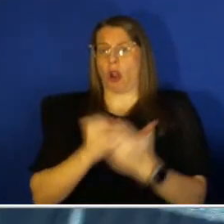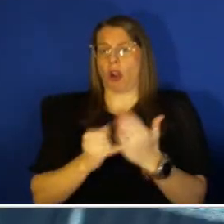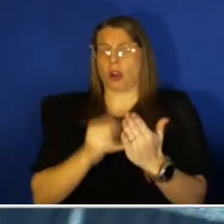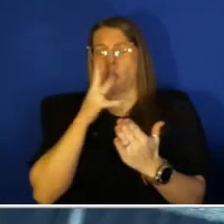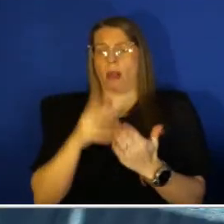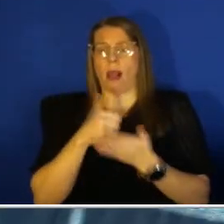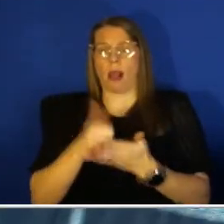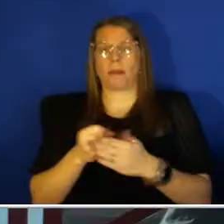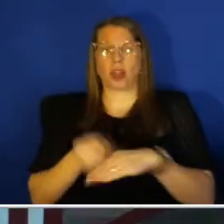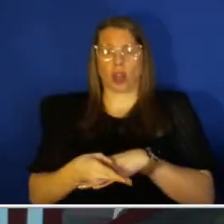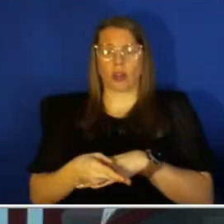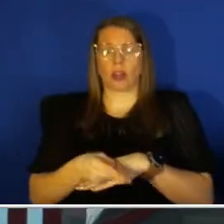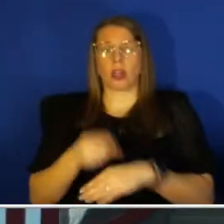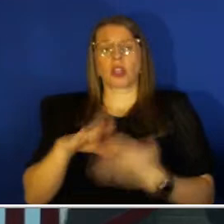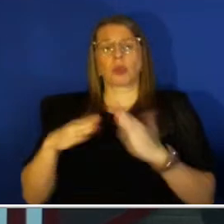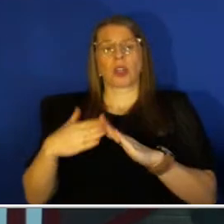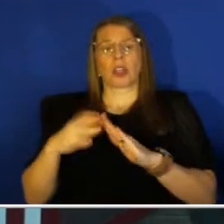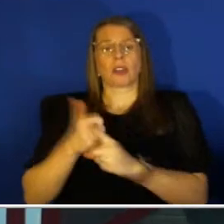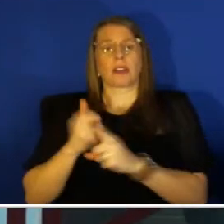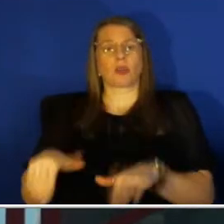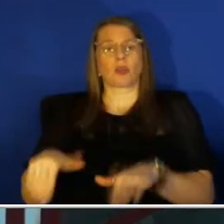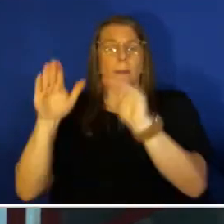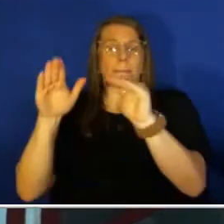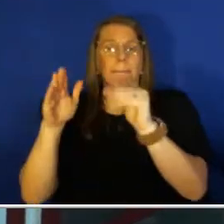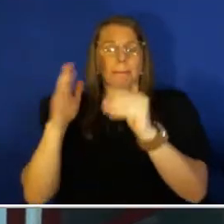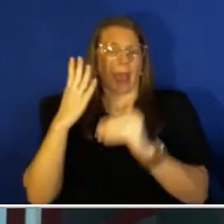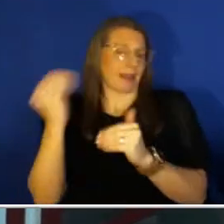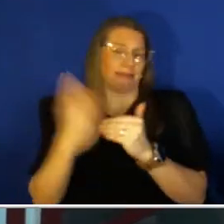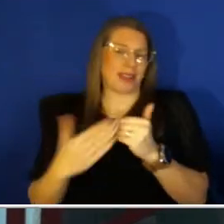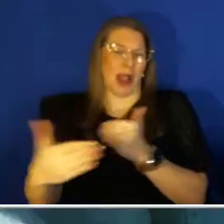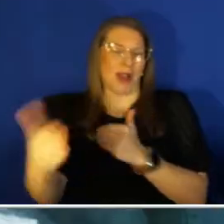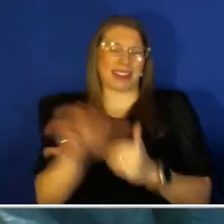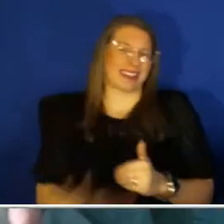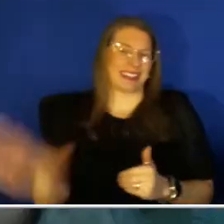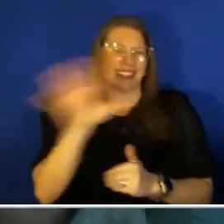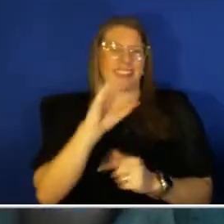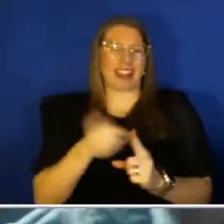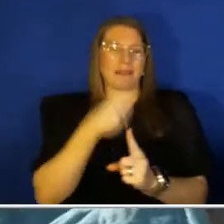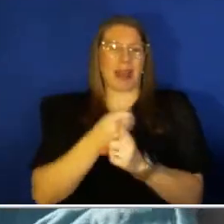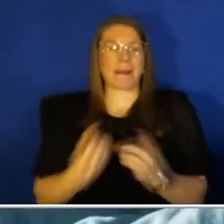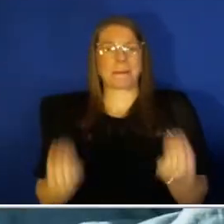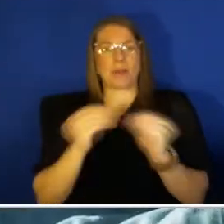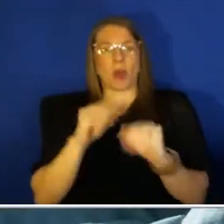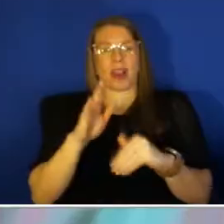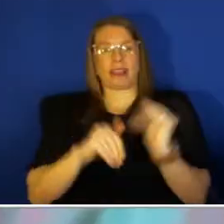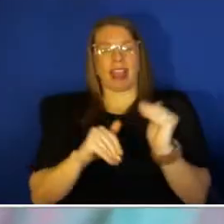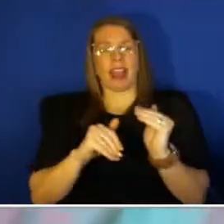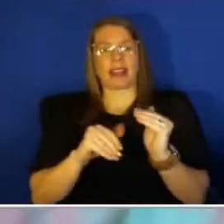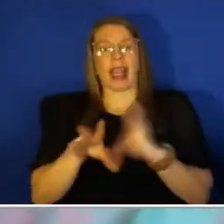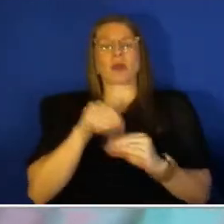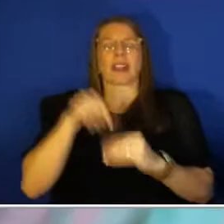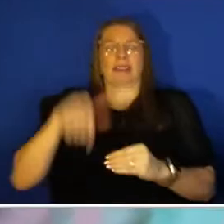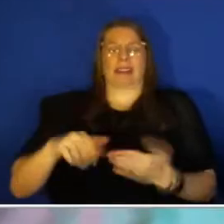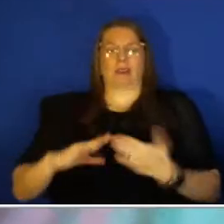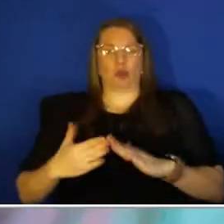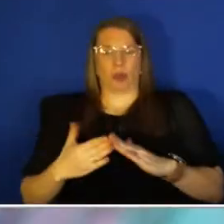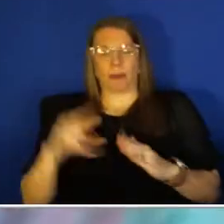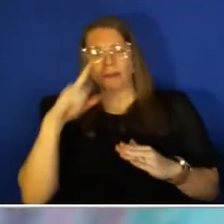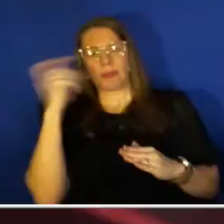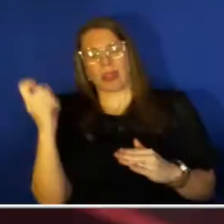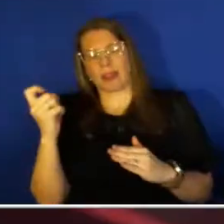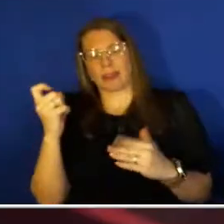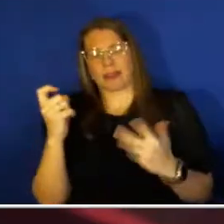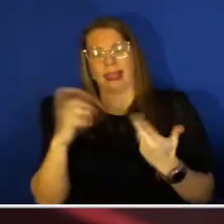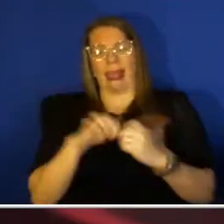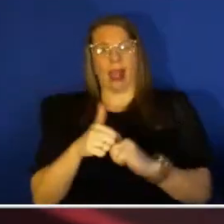community she grew up in and beyond. The impact is greater outside of just this community because it is done by